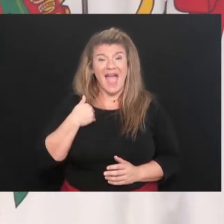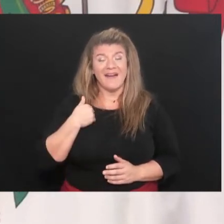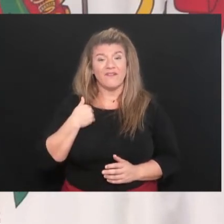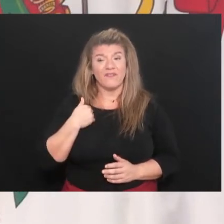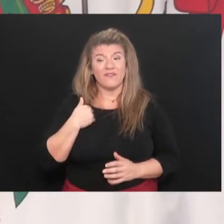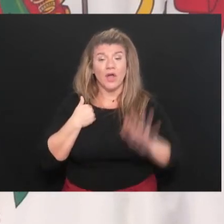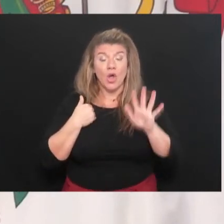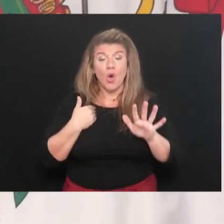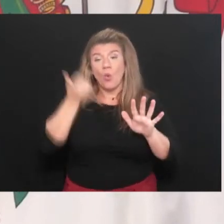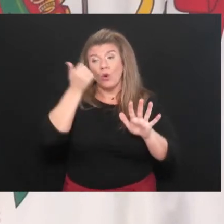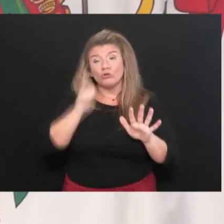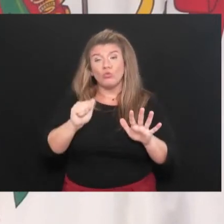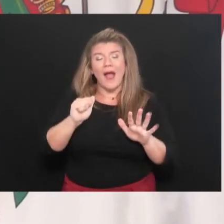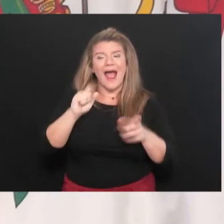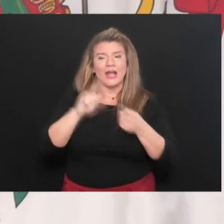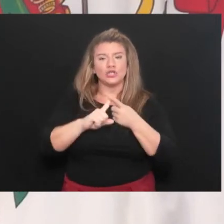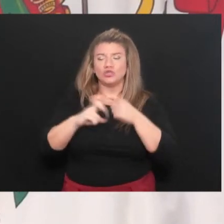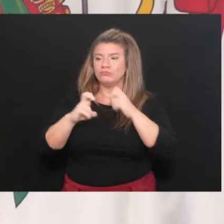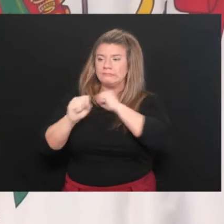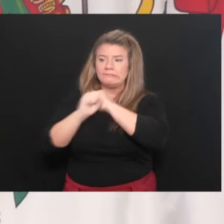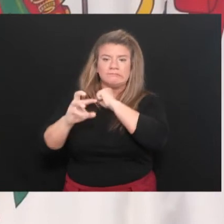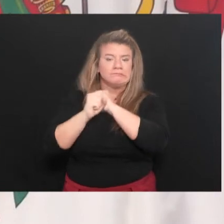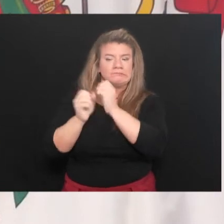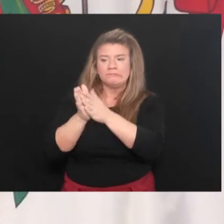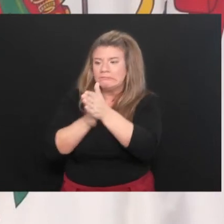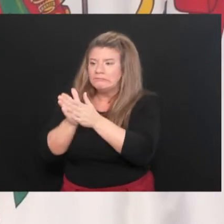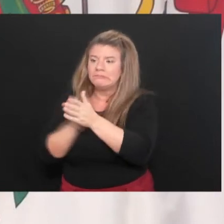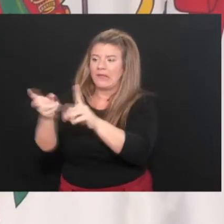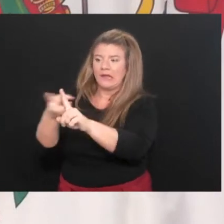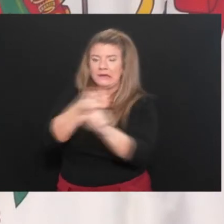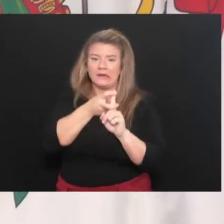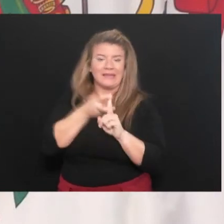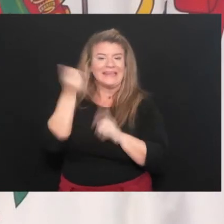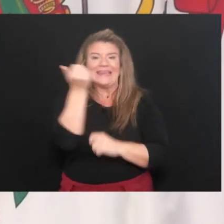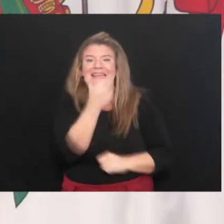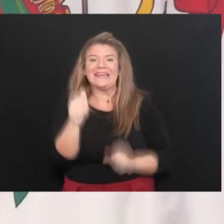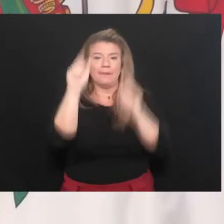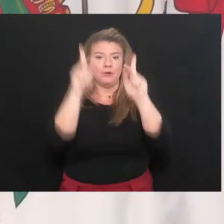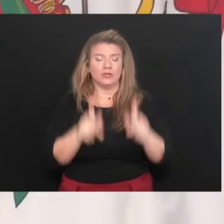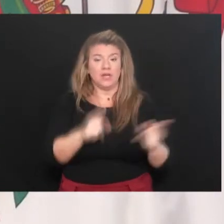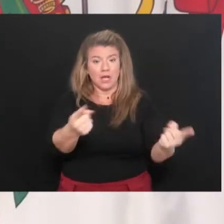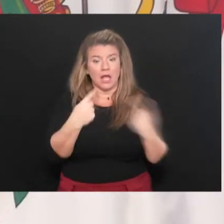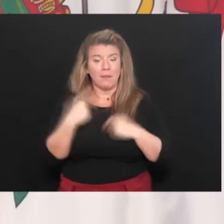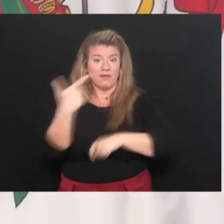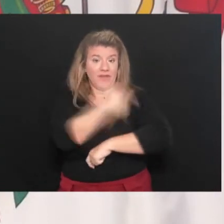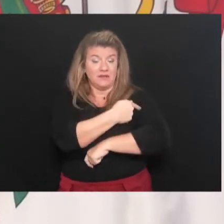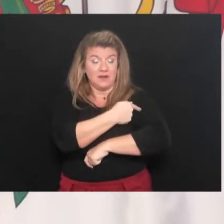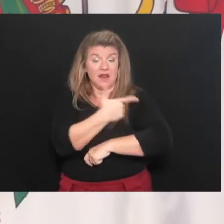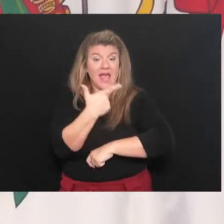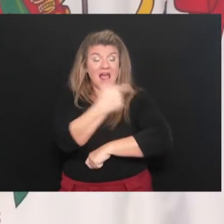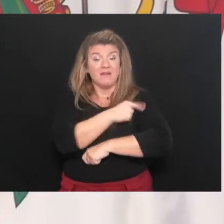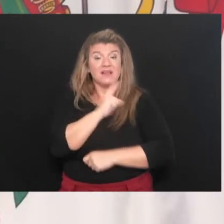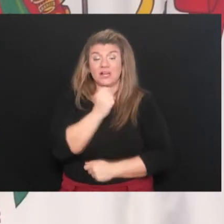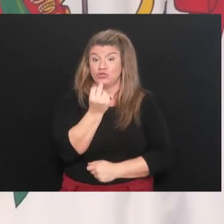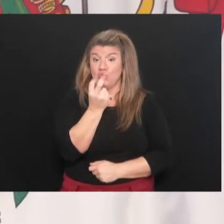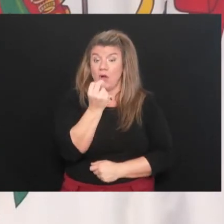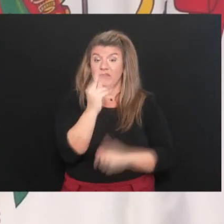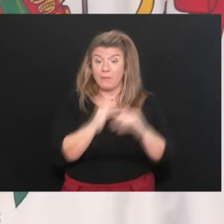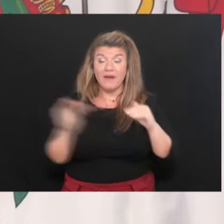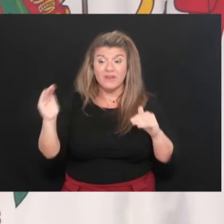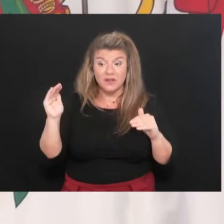we're trying to incentivize everybody we possibly can to get their vaccines. Vaccine eligibility is 12 and